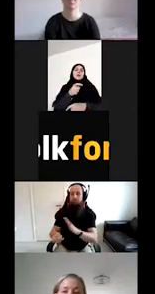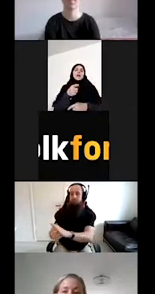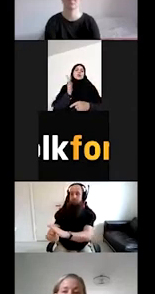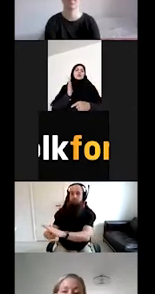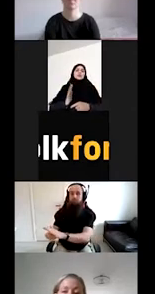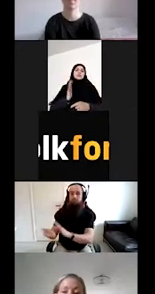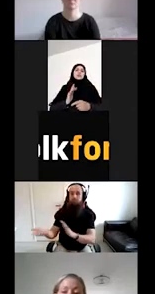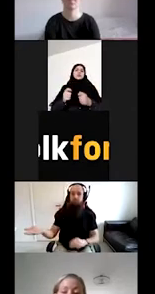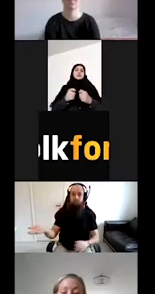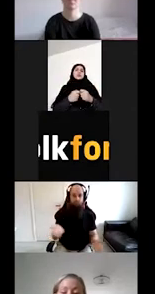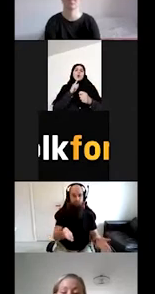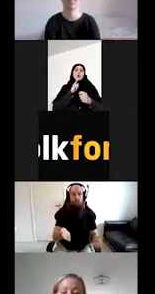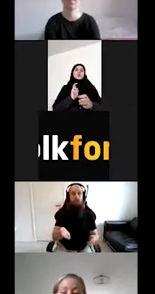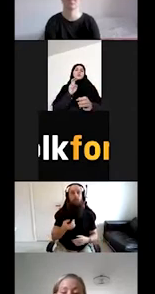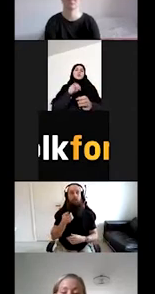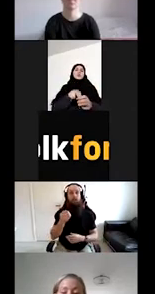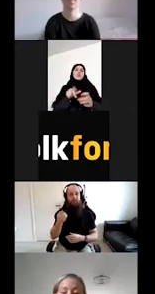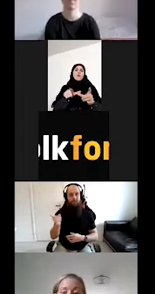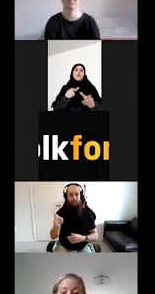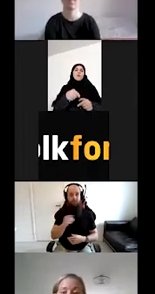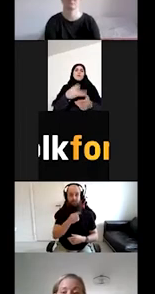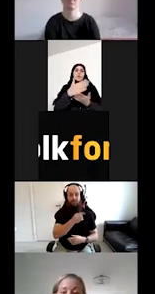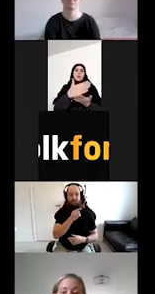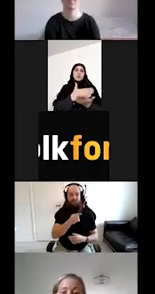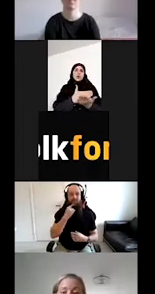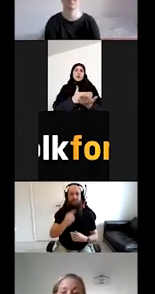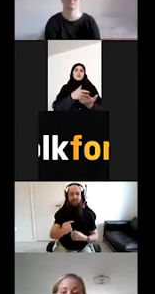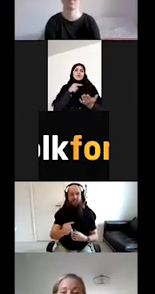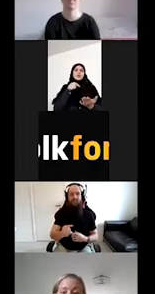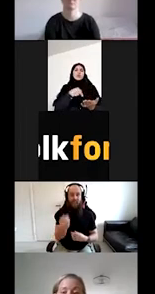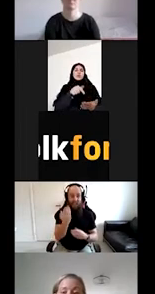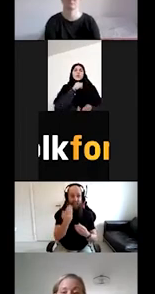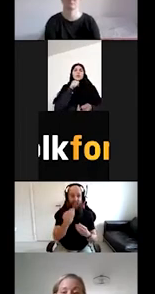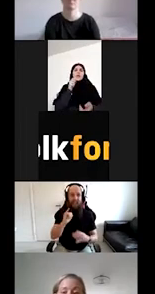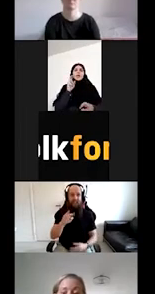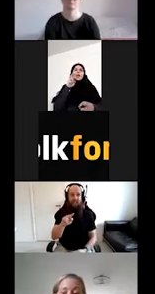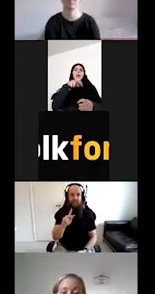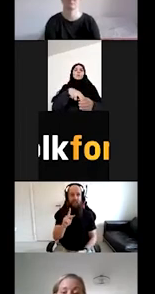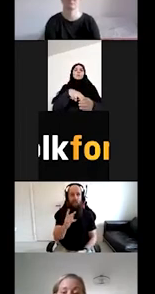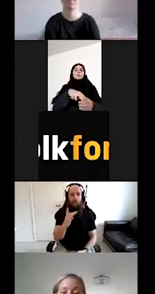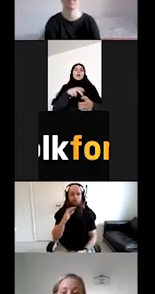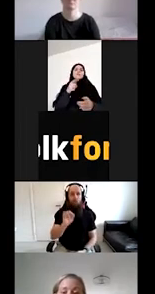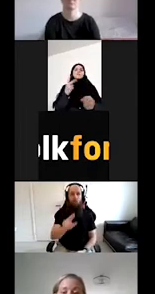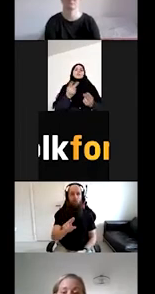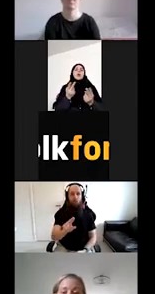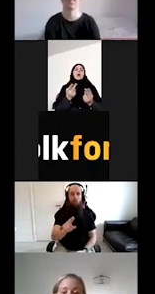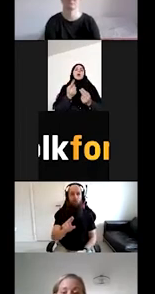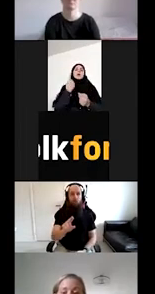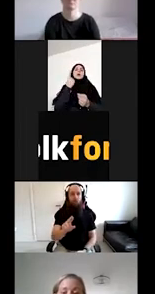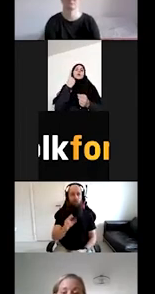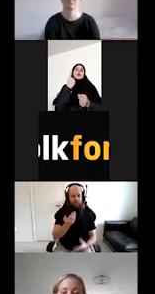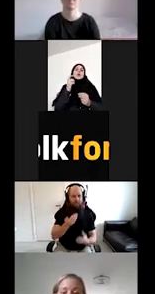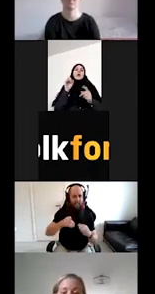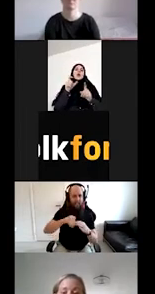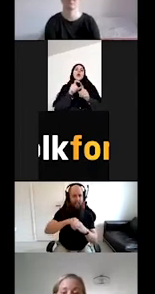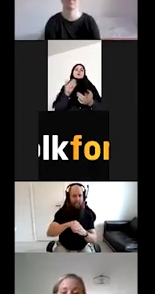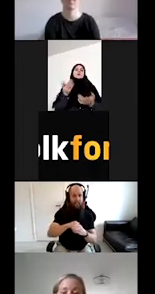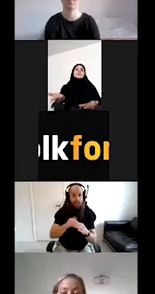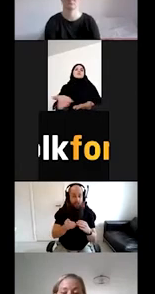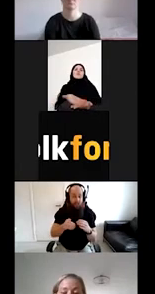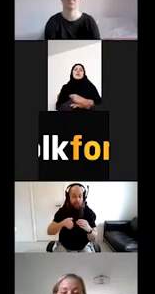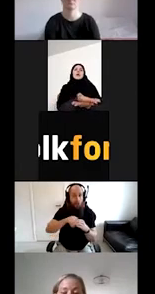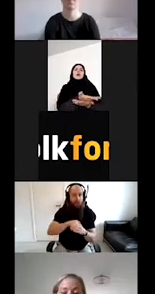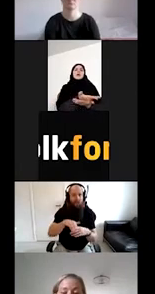basically put inclusion as fundamental principle. It was an eliminating criteria. And